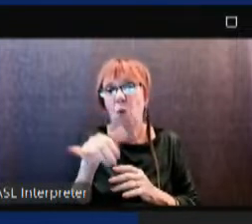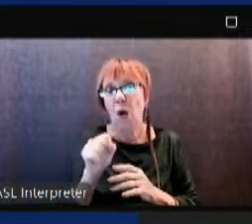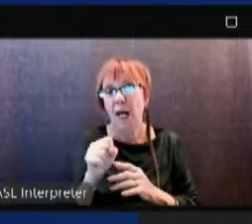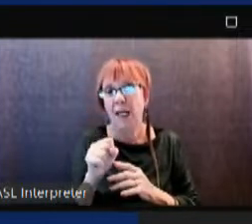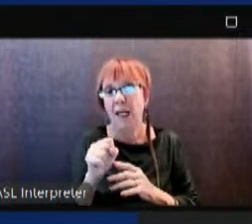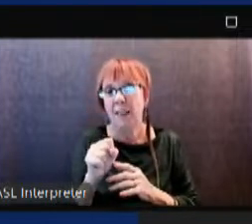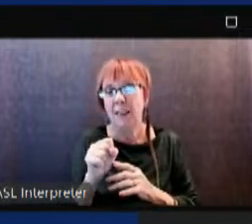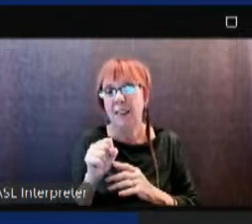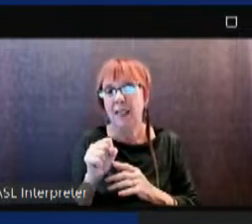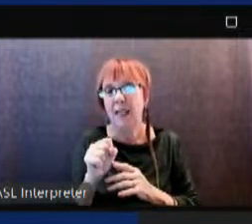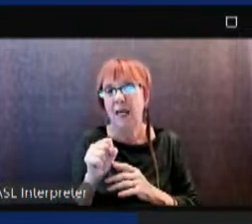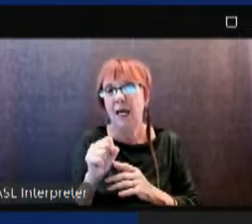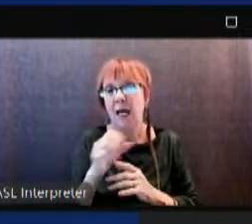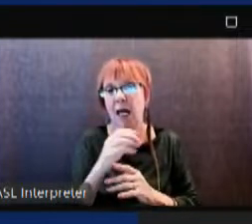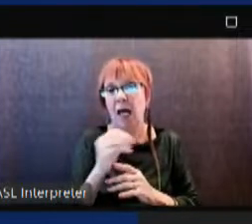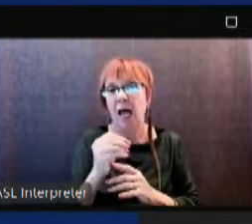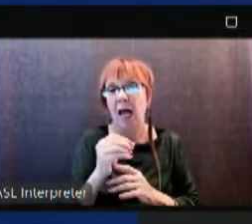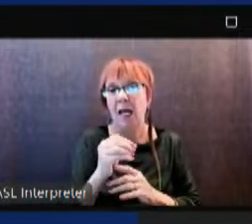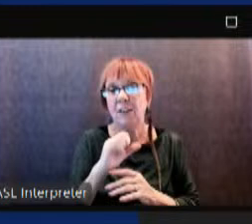of the ash footprint?